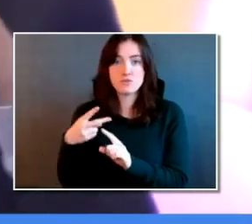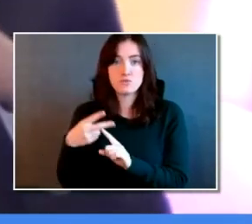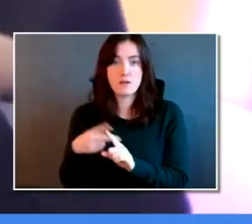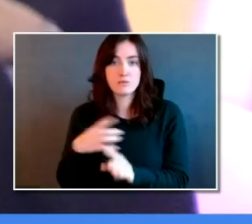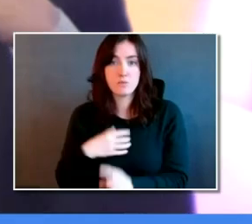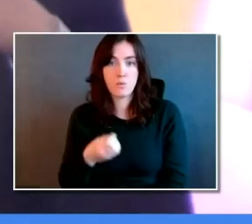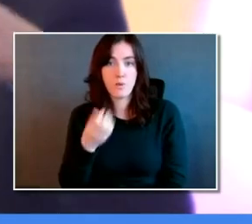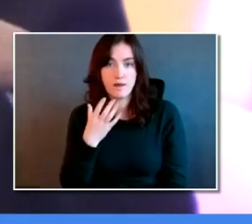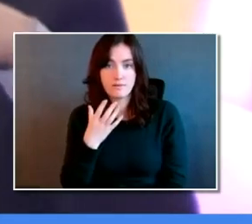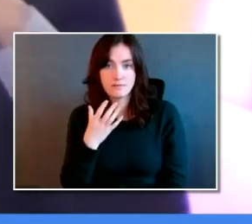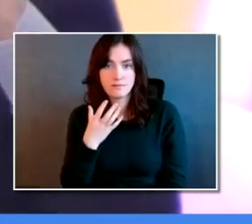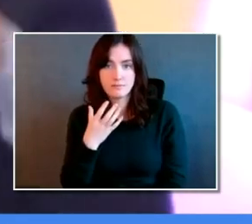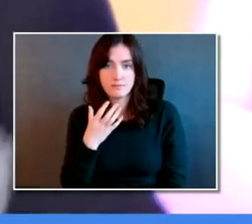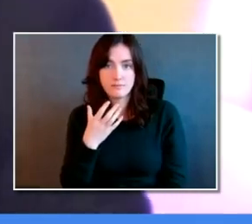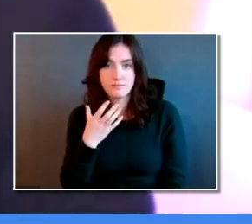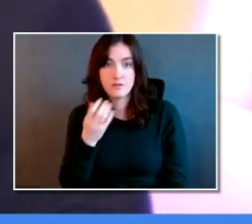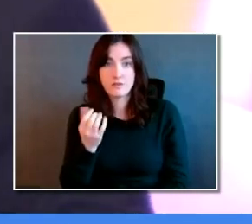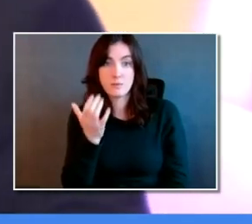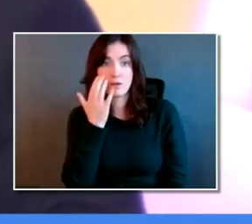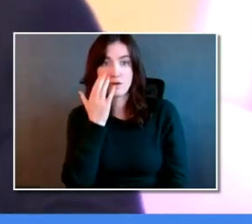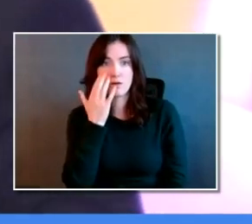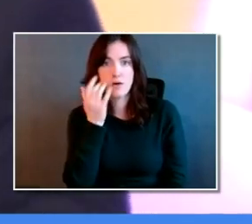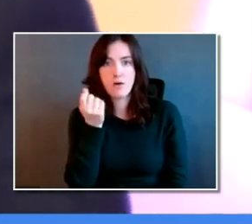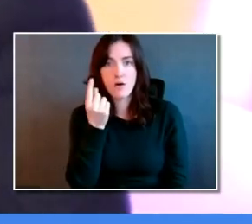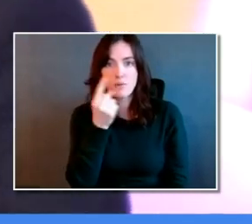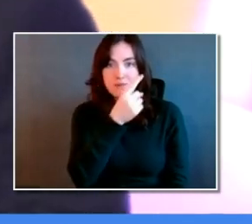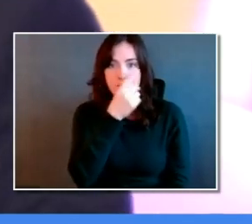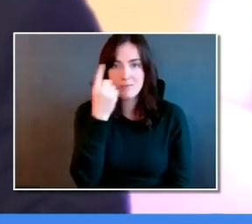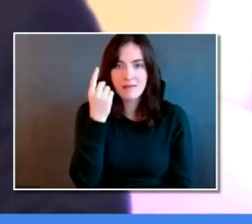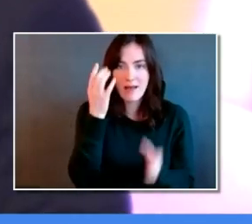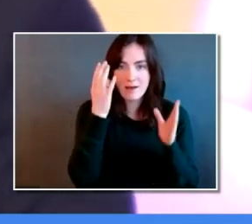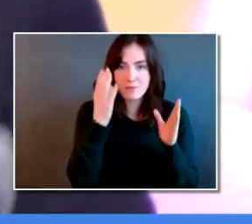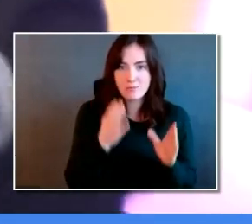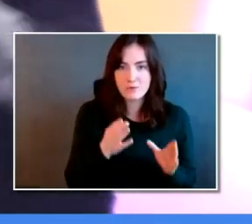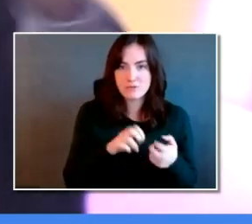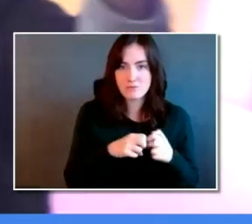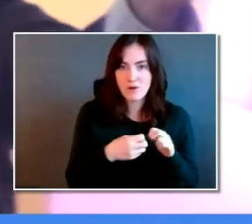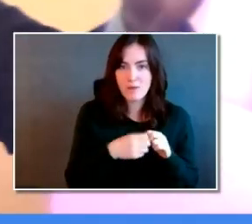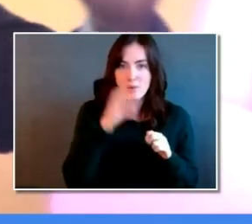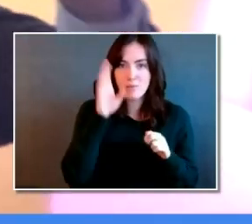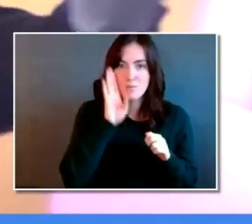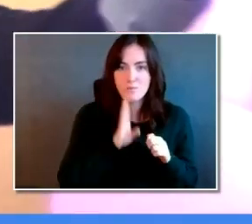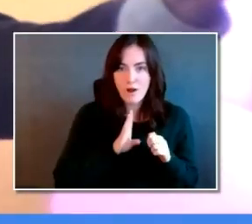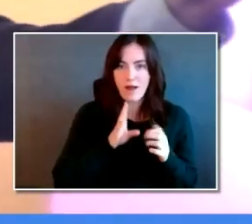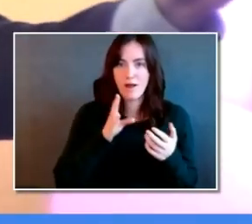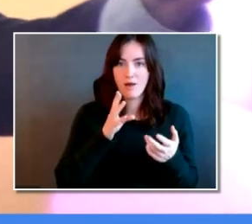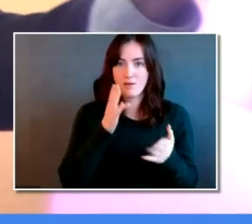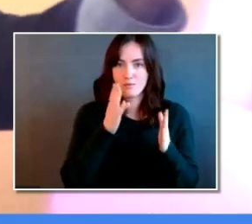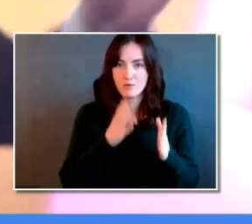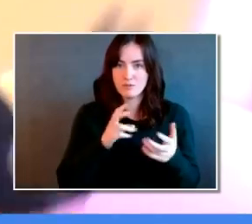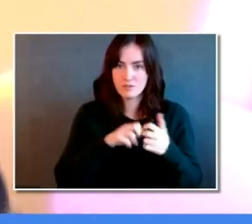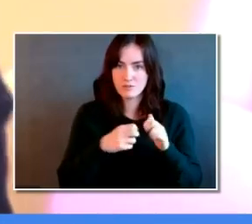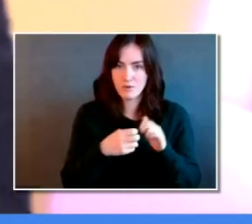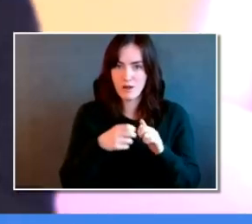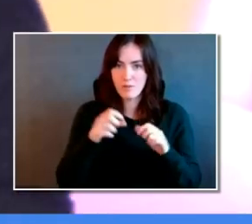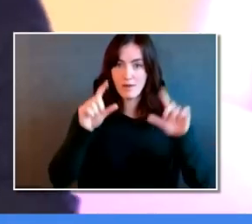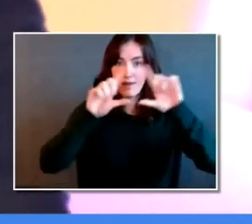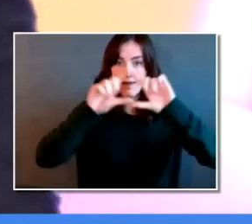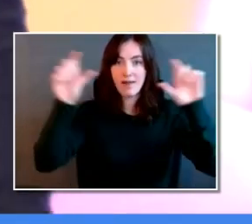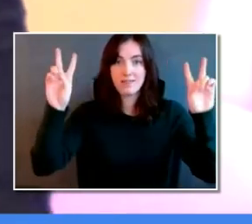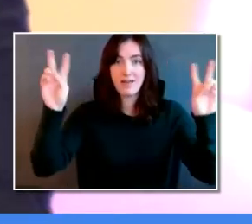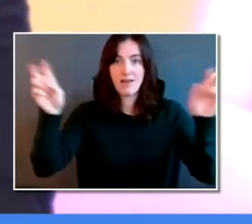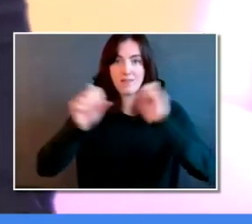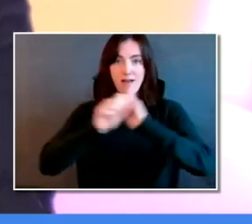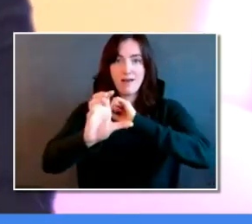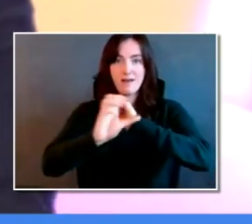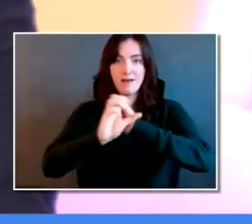once it got known that this was a black person's problem and a brown person's problem, and the headlines said it in April of 2020,